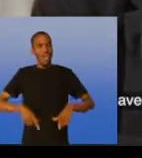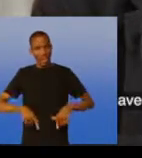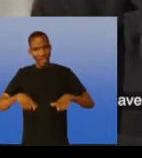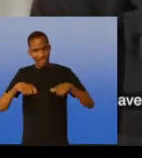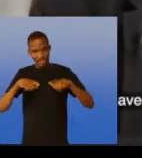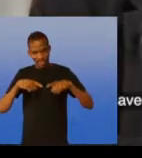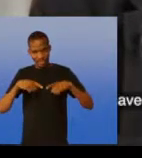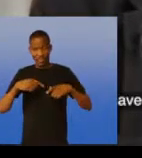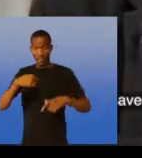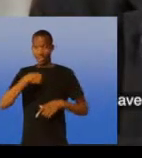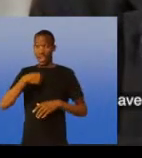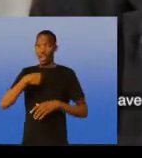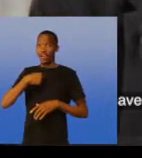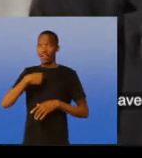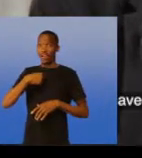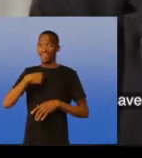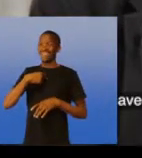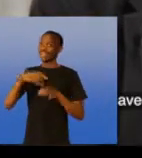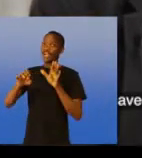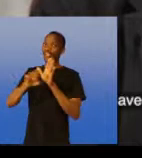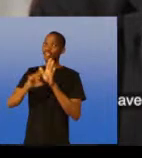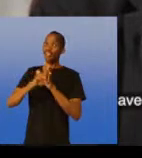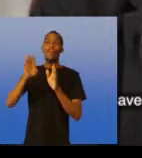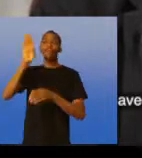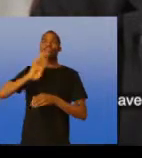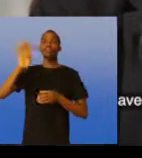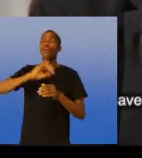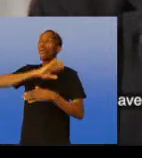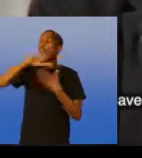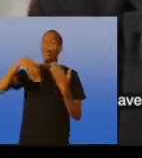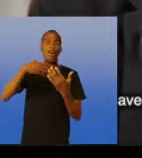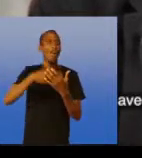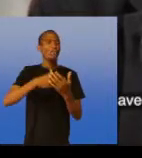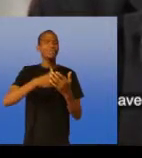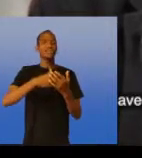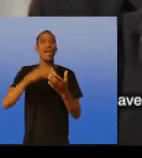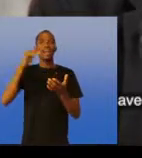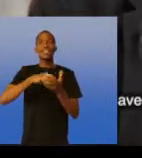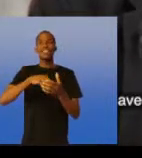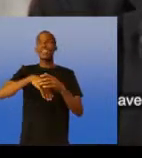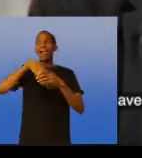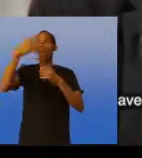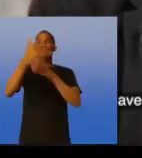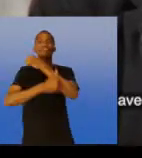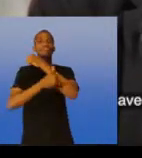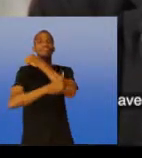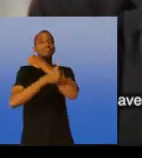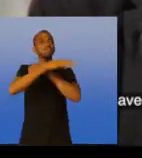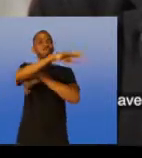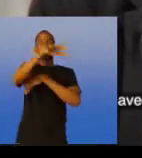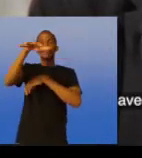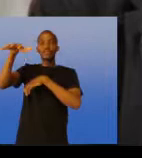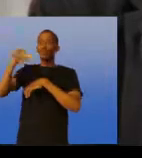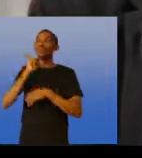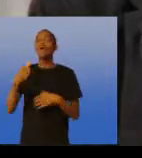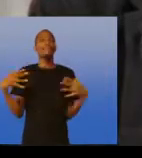ke ntse se kao le ha tshelo thela Botswana le mo mahatsheng a mangwe mme ba se ka ba tshoga